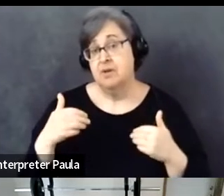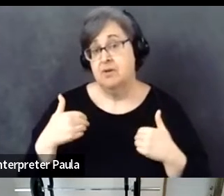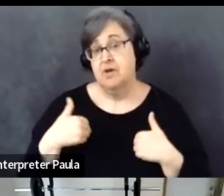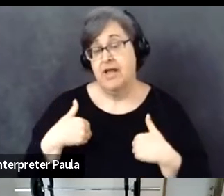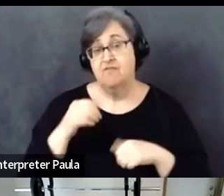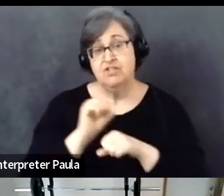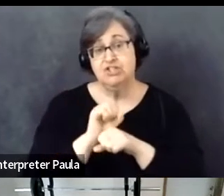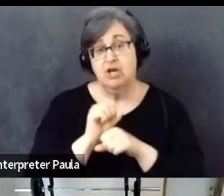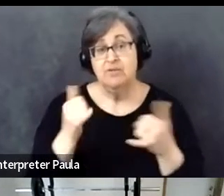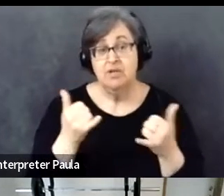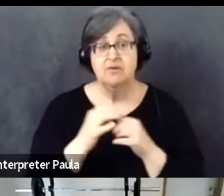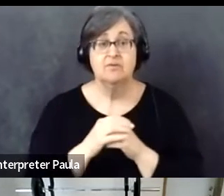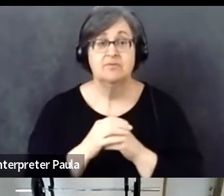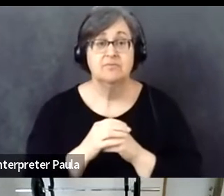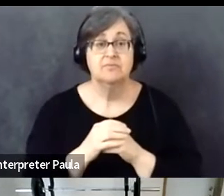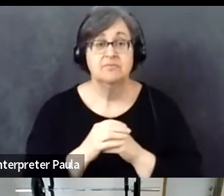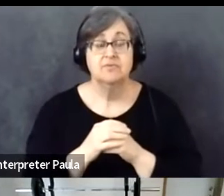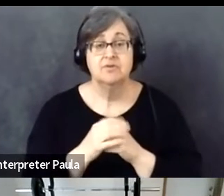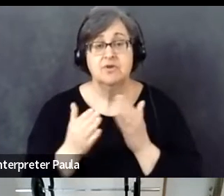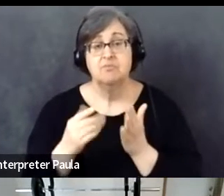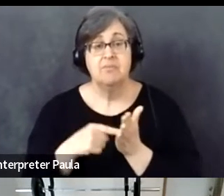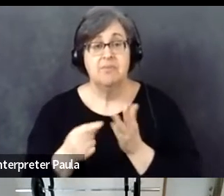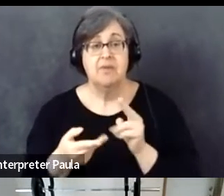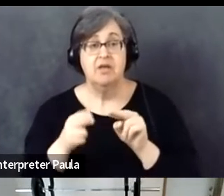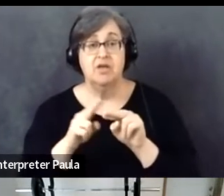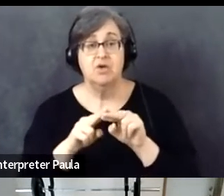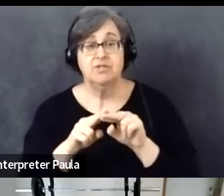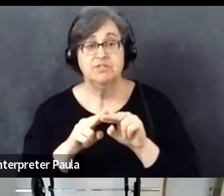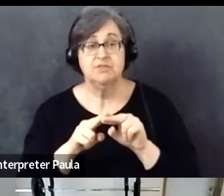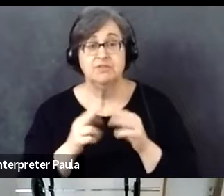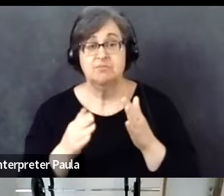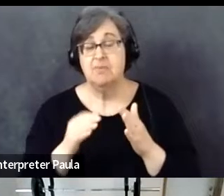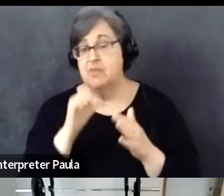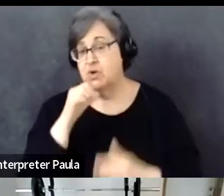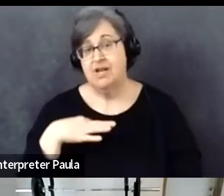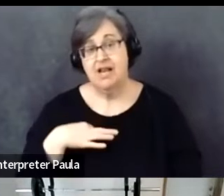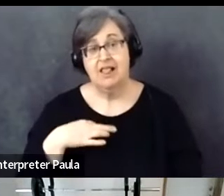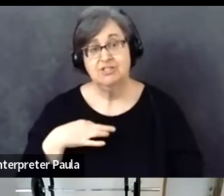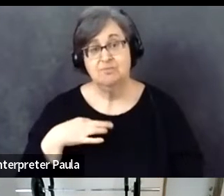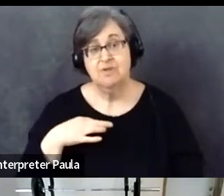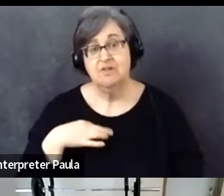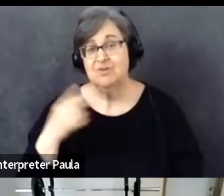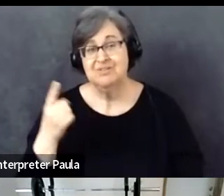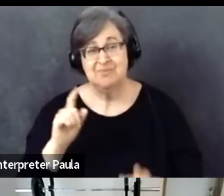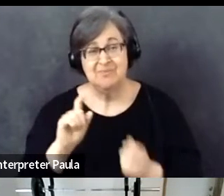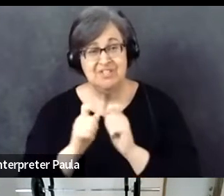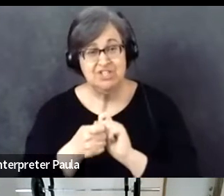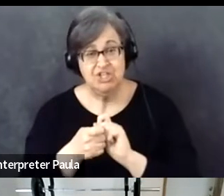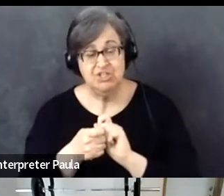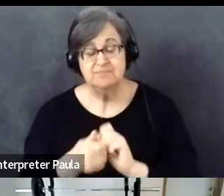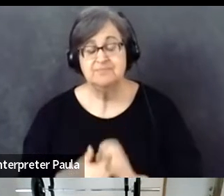a job now or got a pay increase and are no longer eligible, or something has changed in their